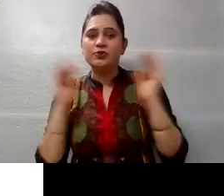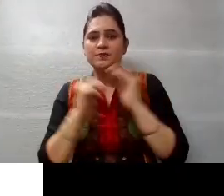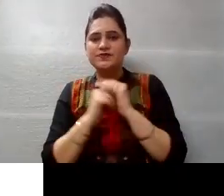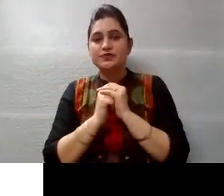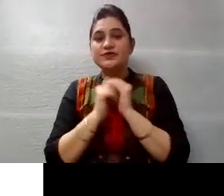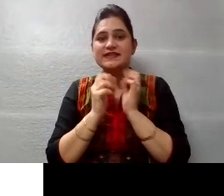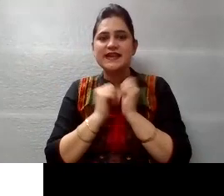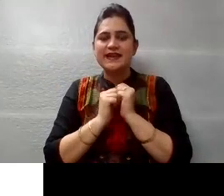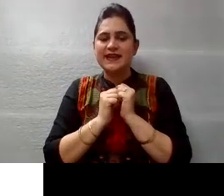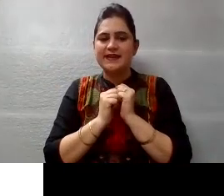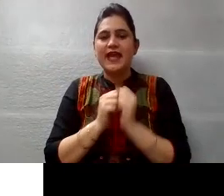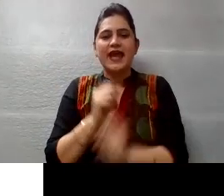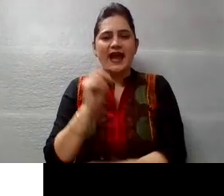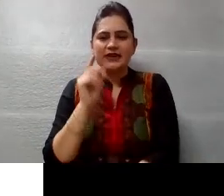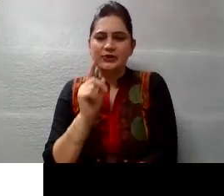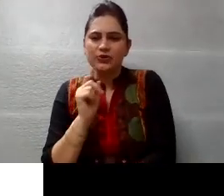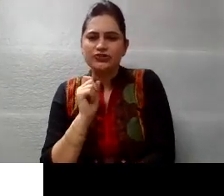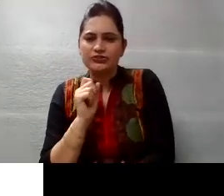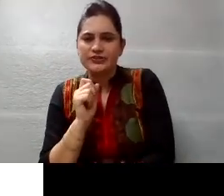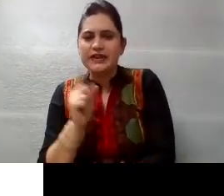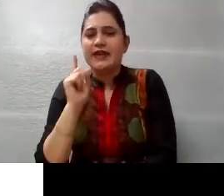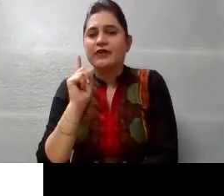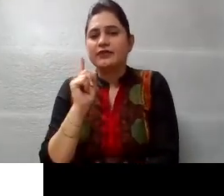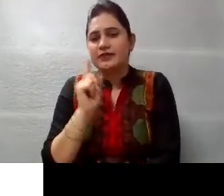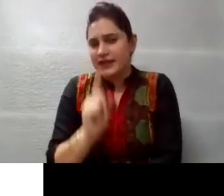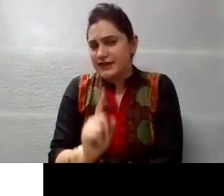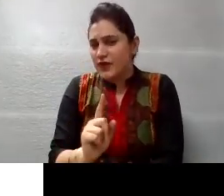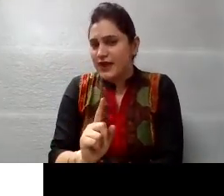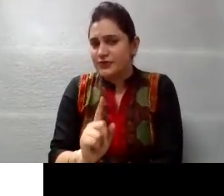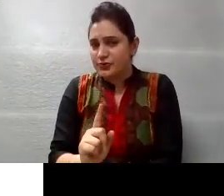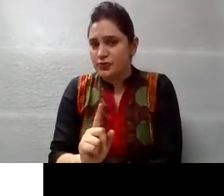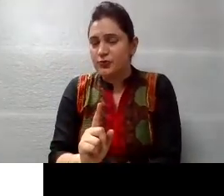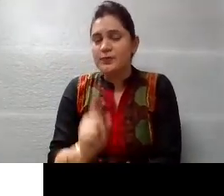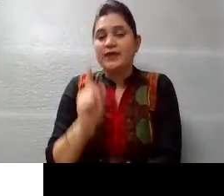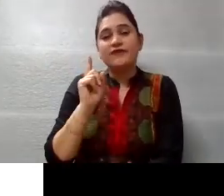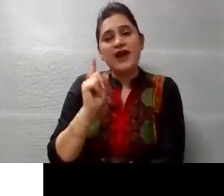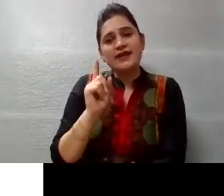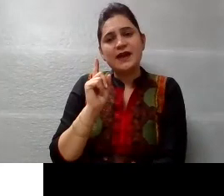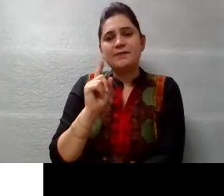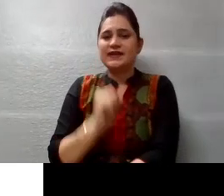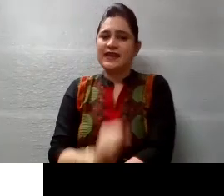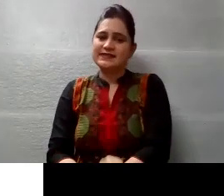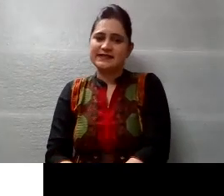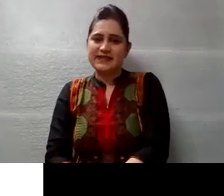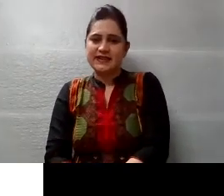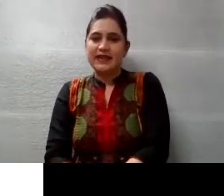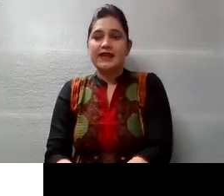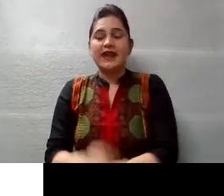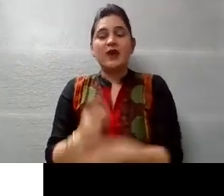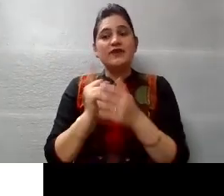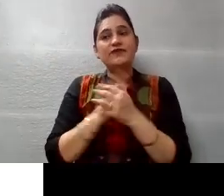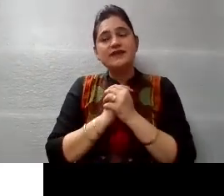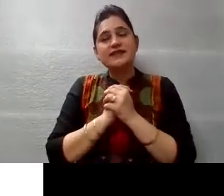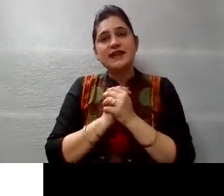rooms to stay in. And you know children, in one room, one number can stay.